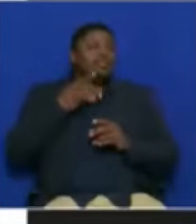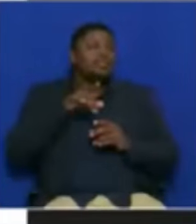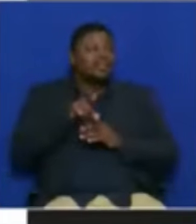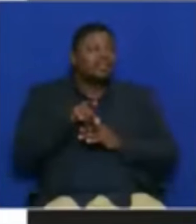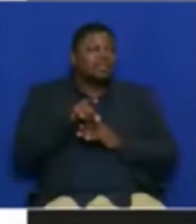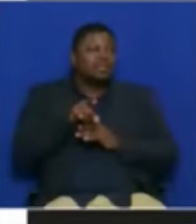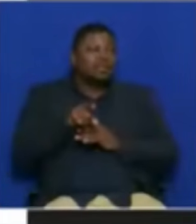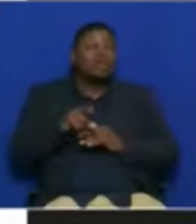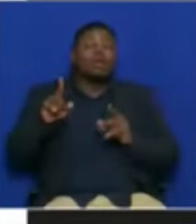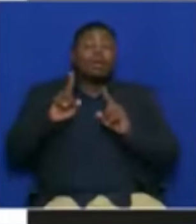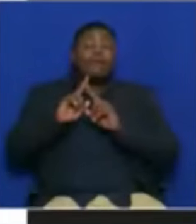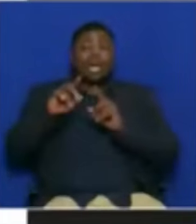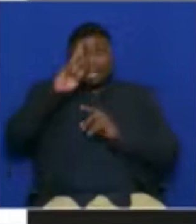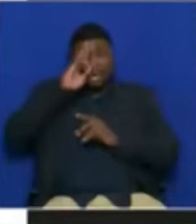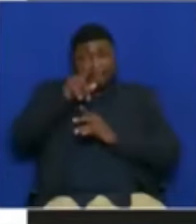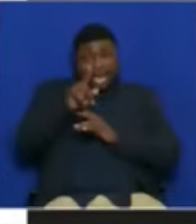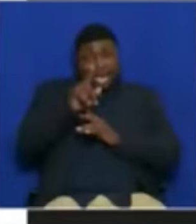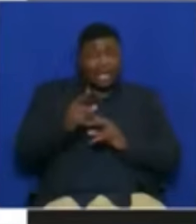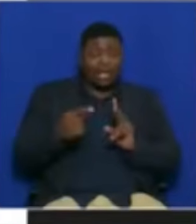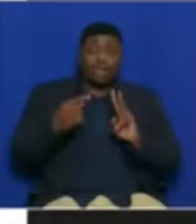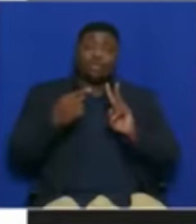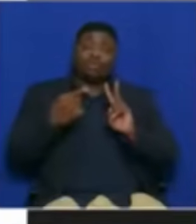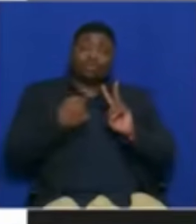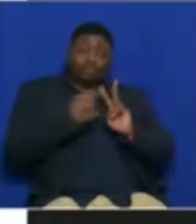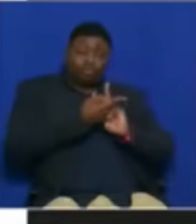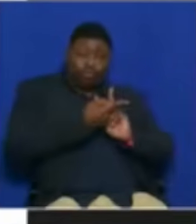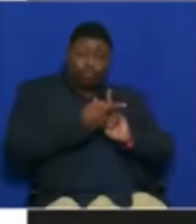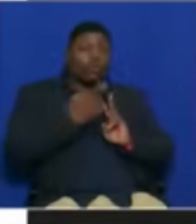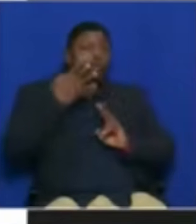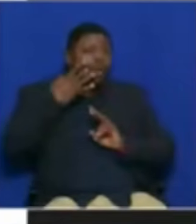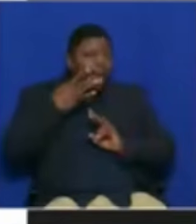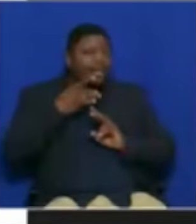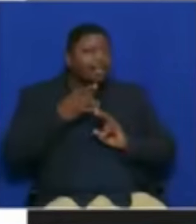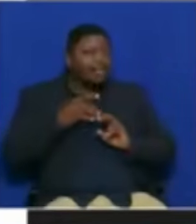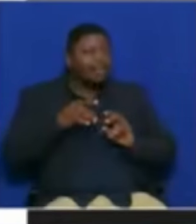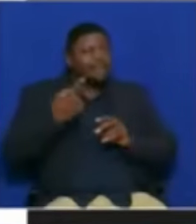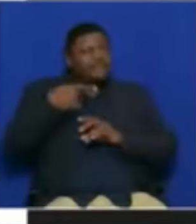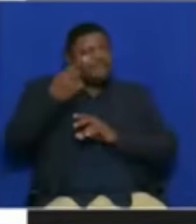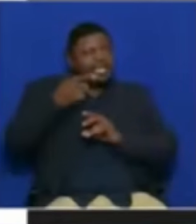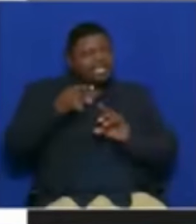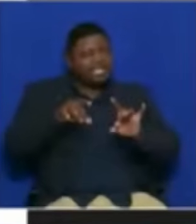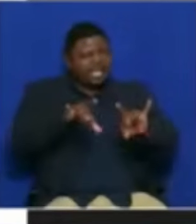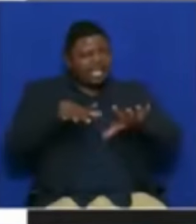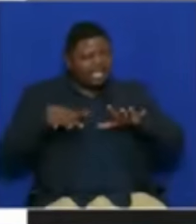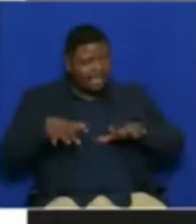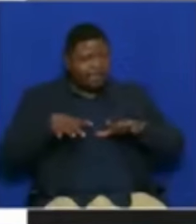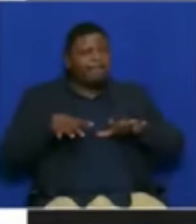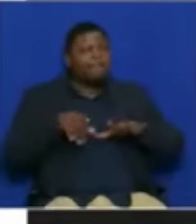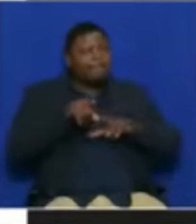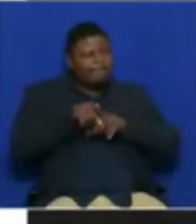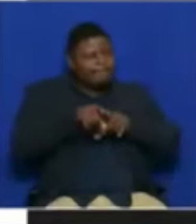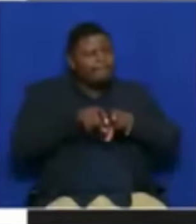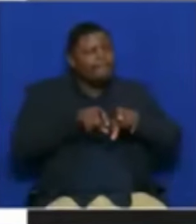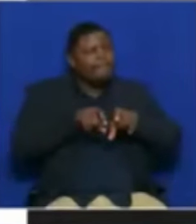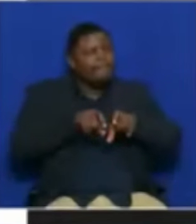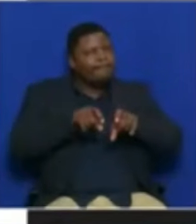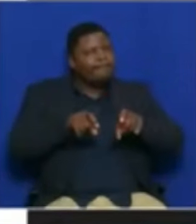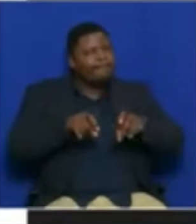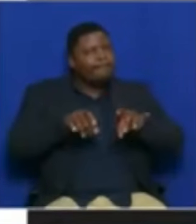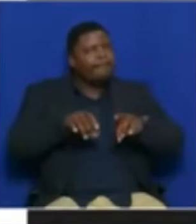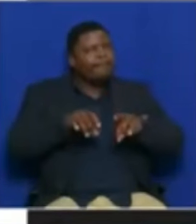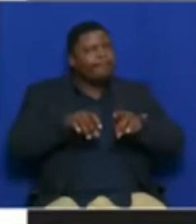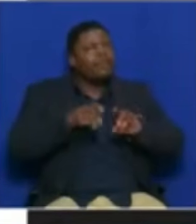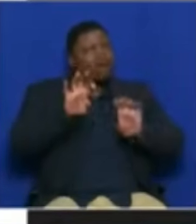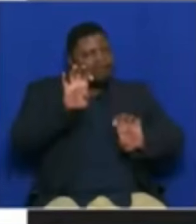The 2 were in that environment, including the 2023 intake, where your